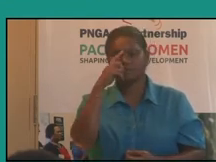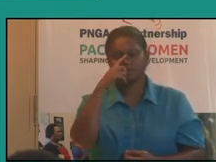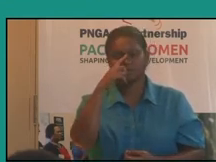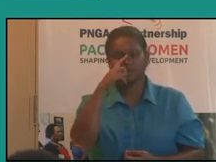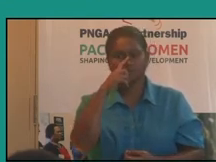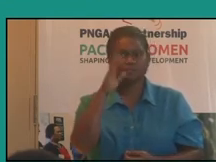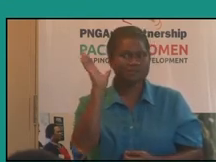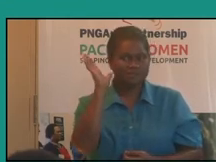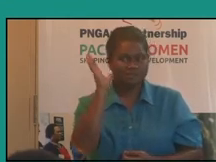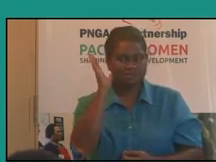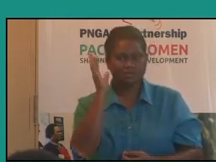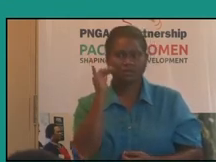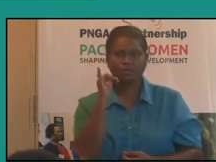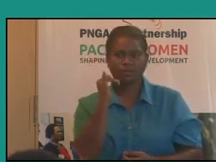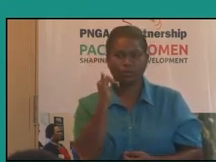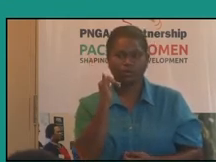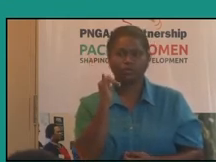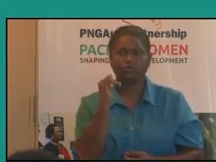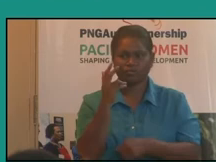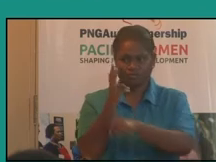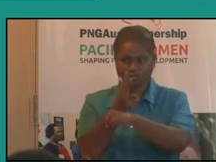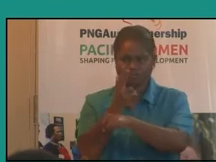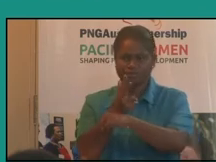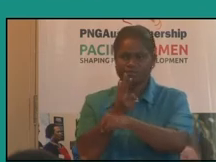there, women out there. Please talk to